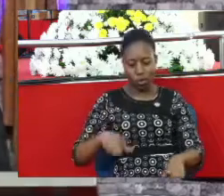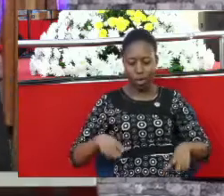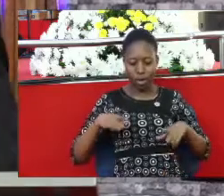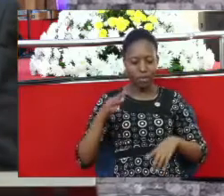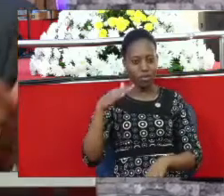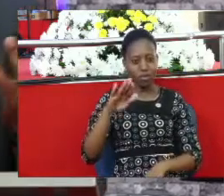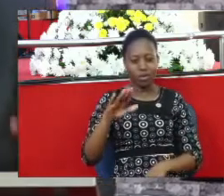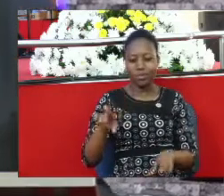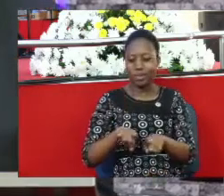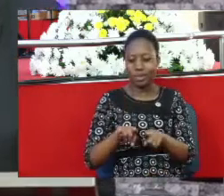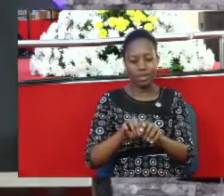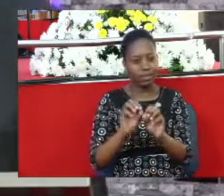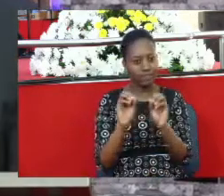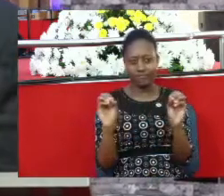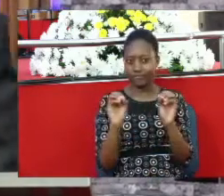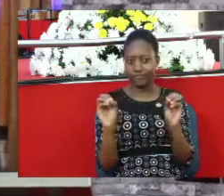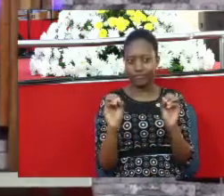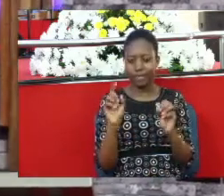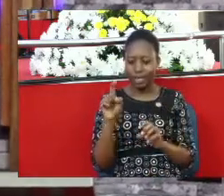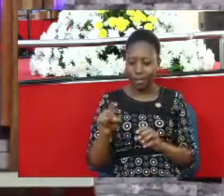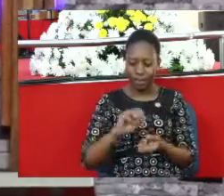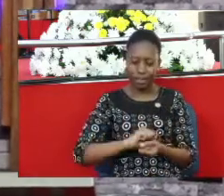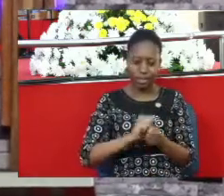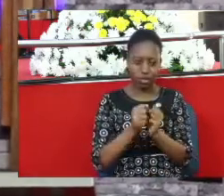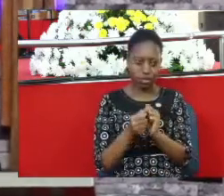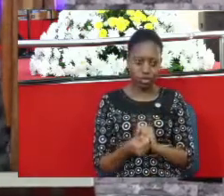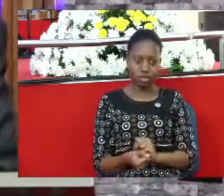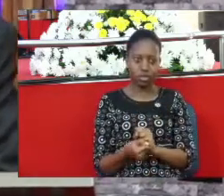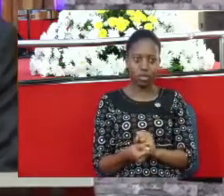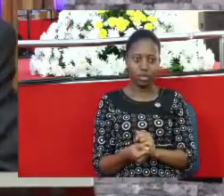So stepping beyond and receiving, those are two words.